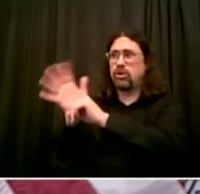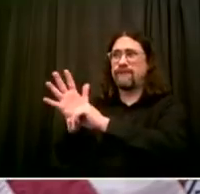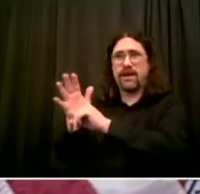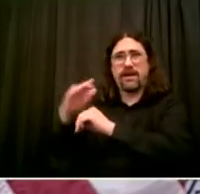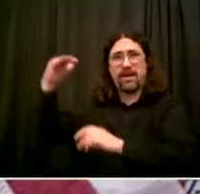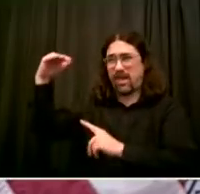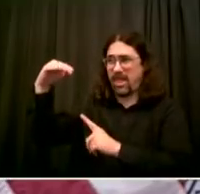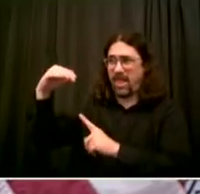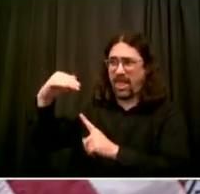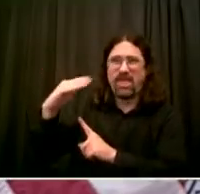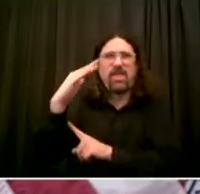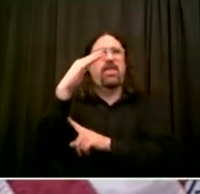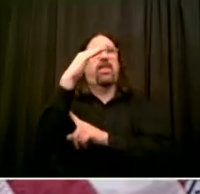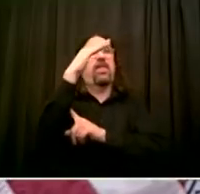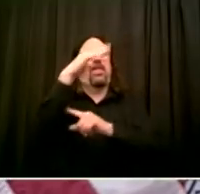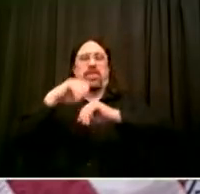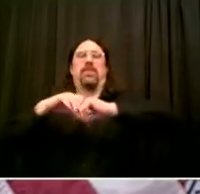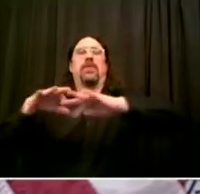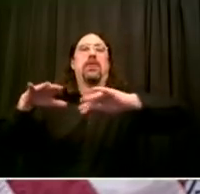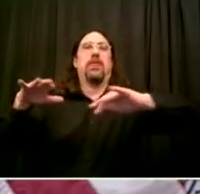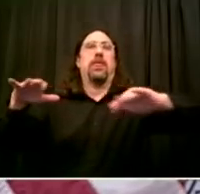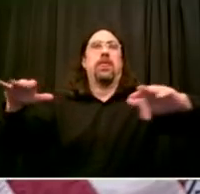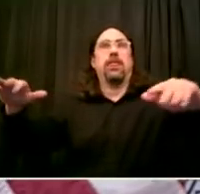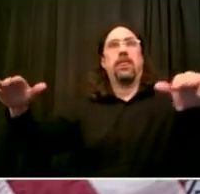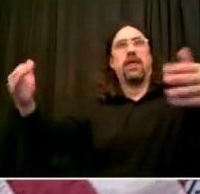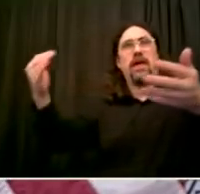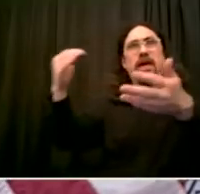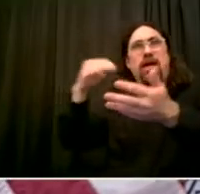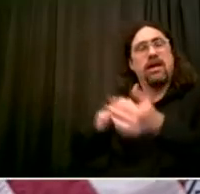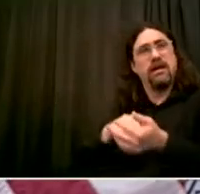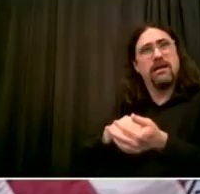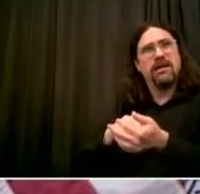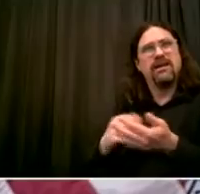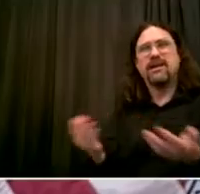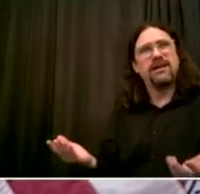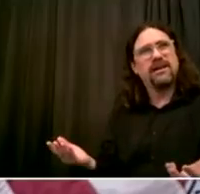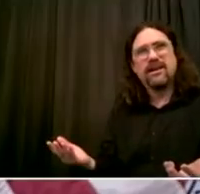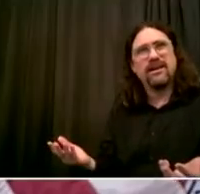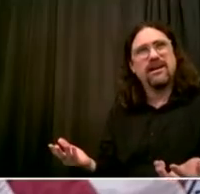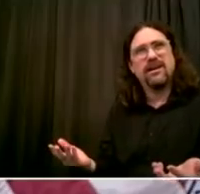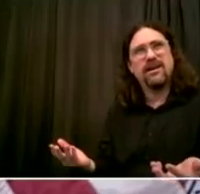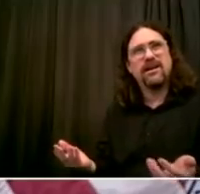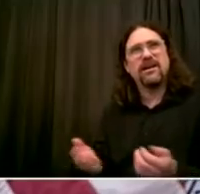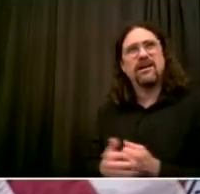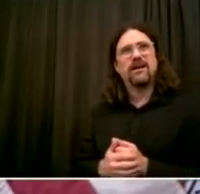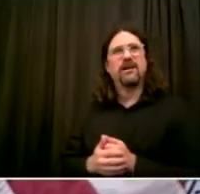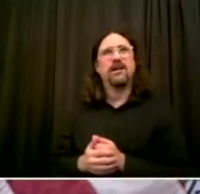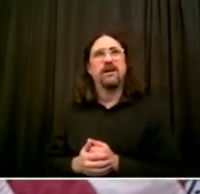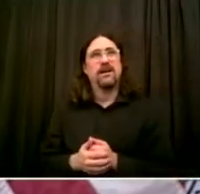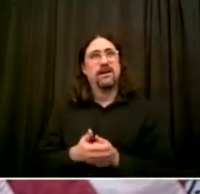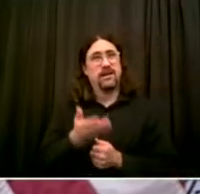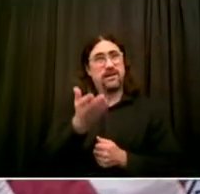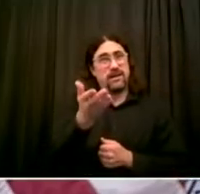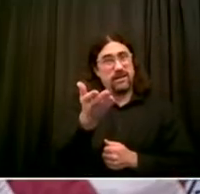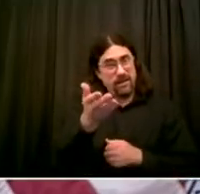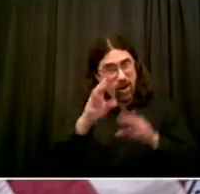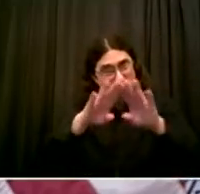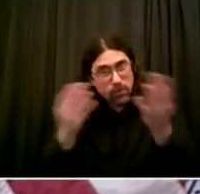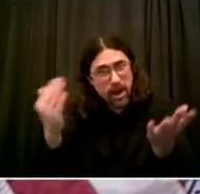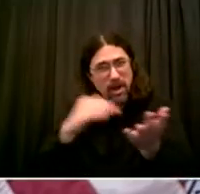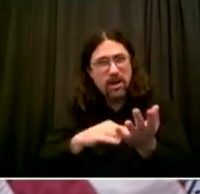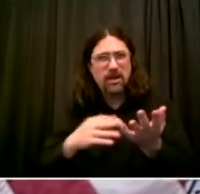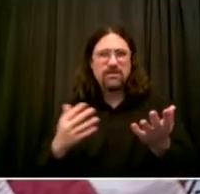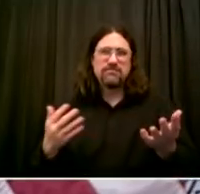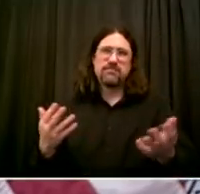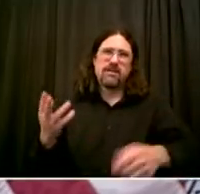city orders, of course we're going to enforce. And if we have to, we'll summons. If we have to, we'll get a commissioner's order, and the